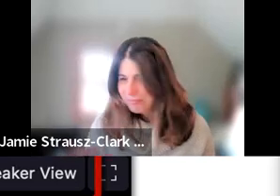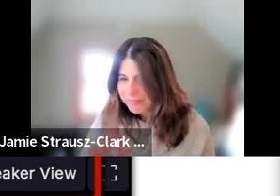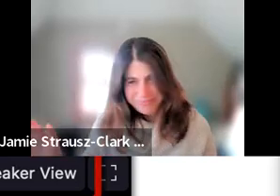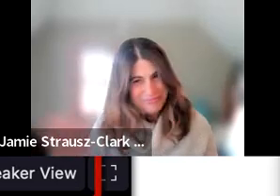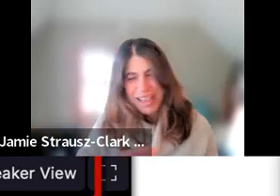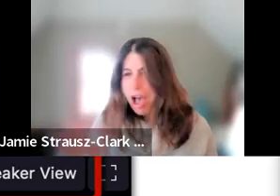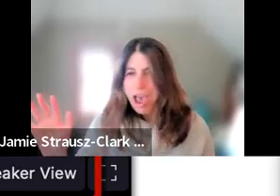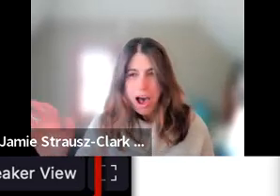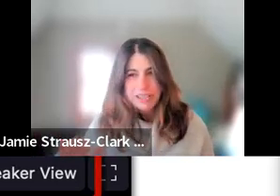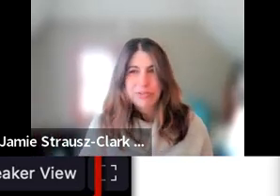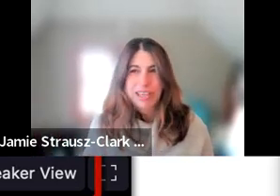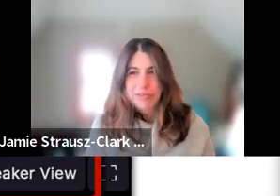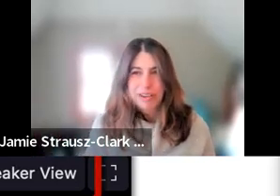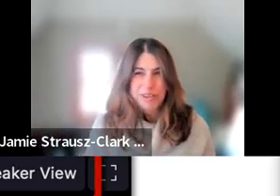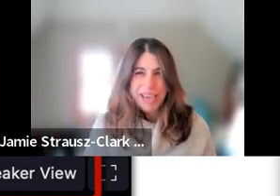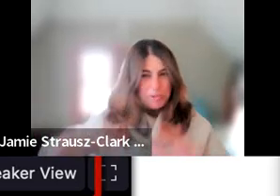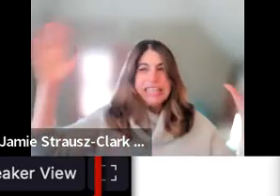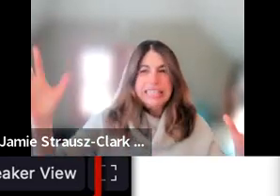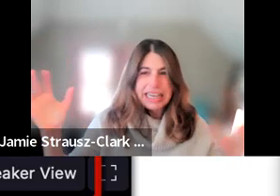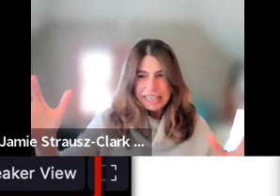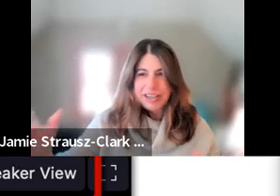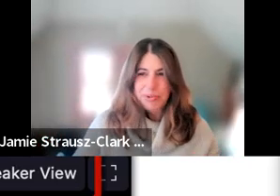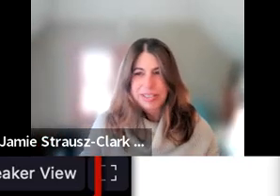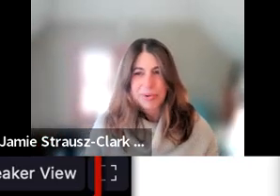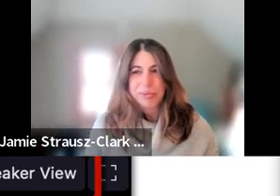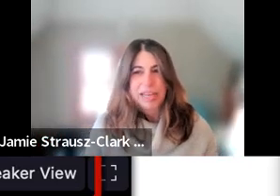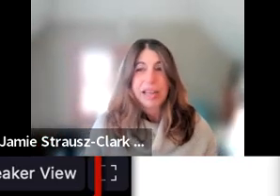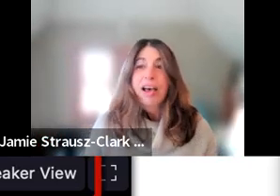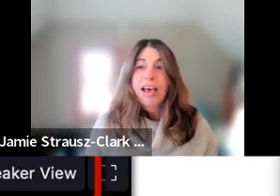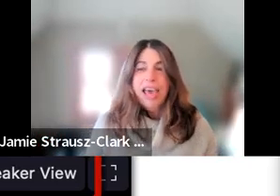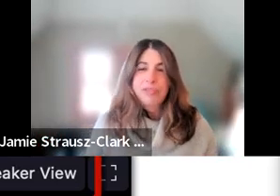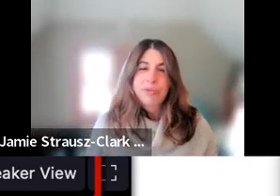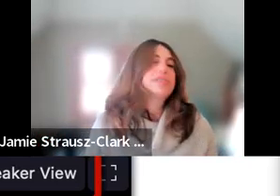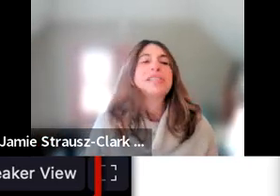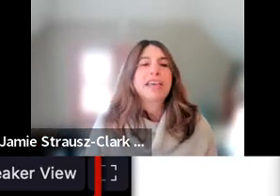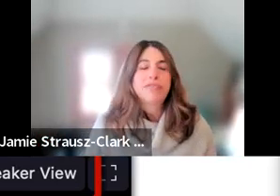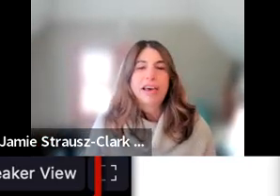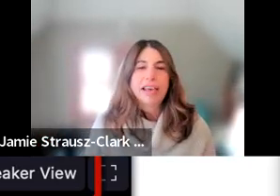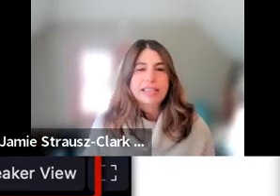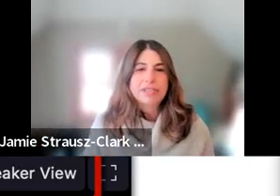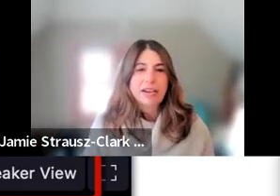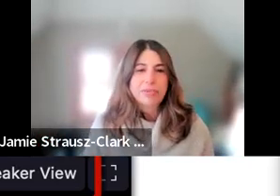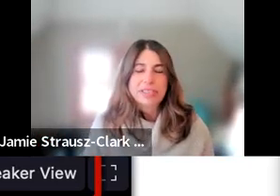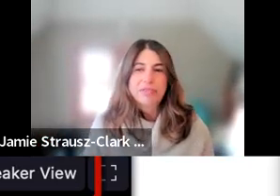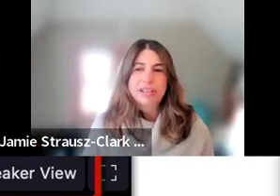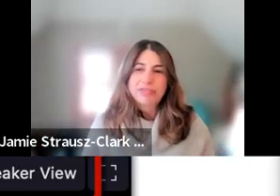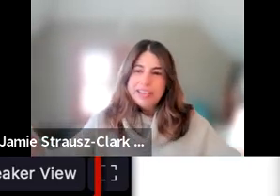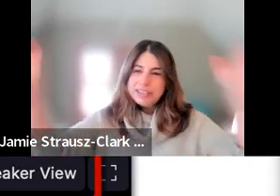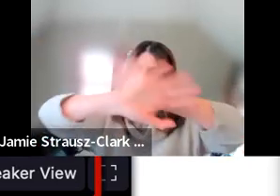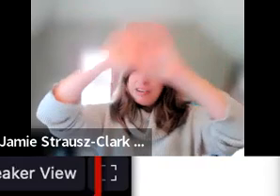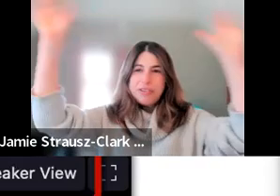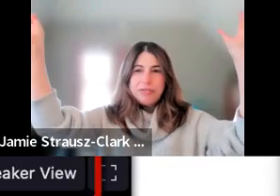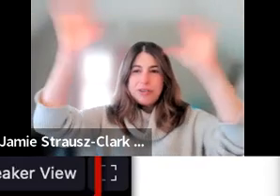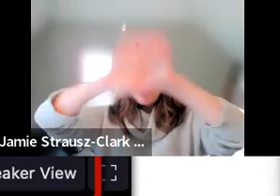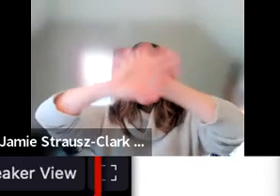So all is forgiven if you get really excited and you press the wrong button. And of course, if, as I've said, always, if all else